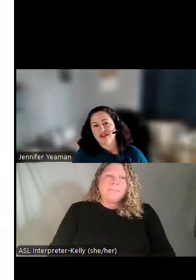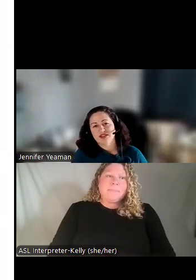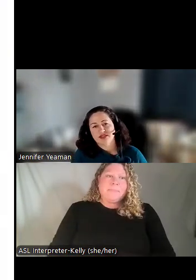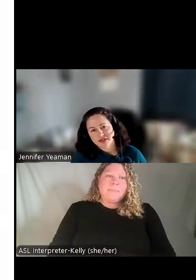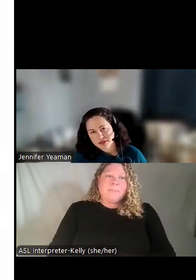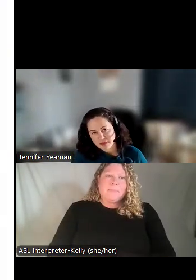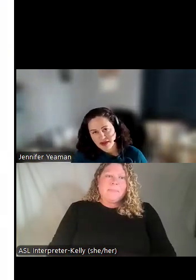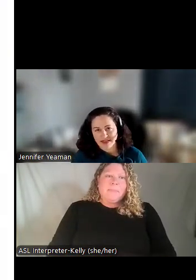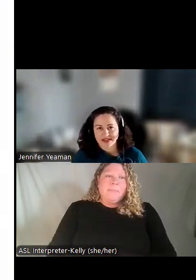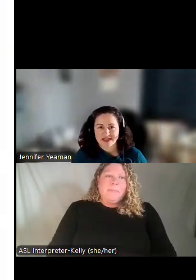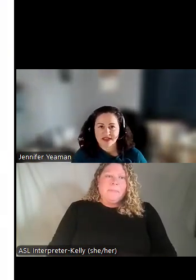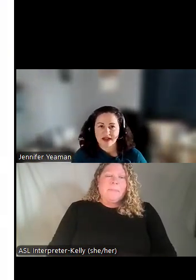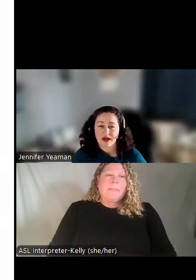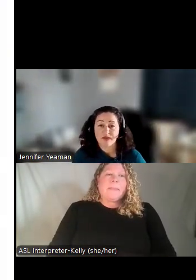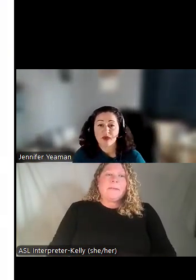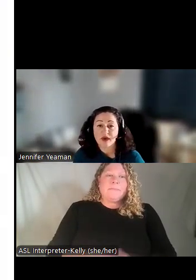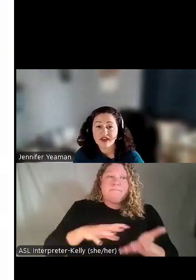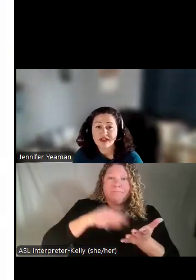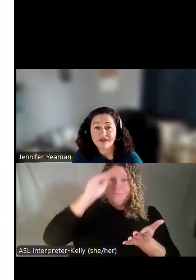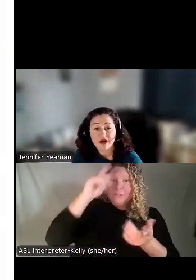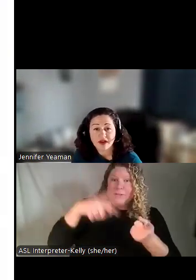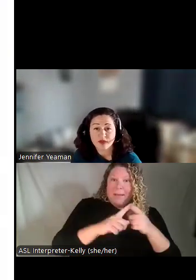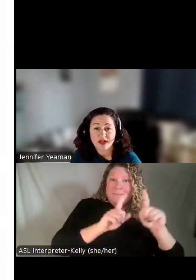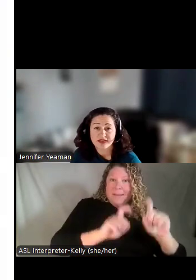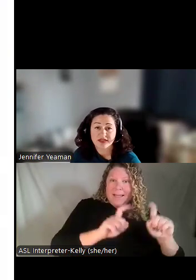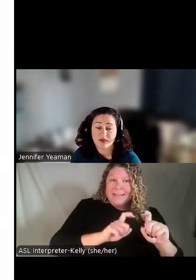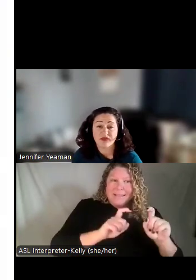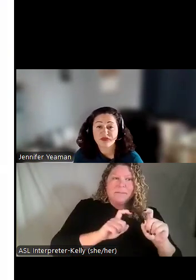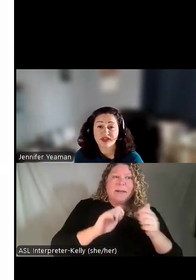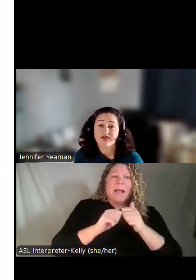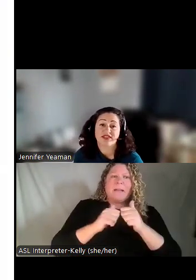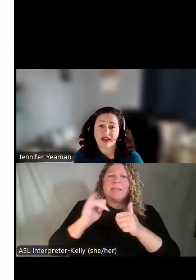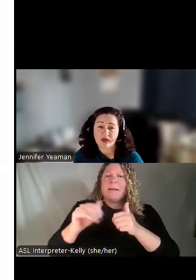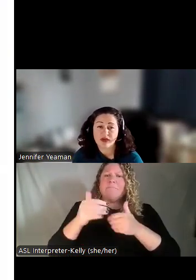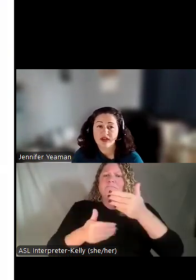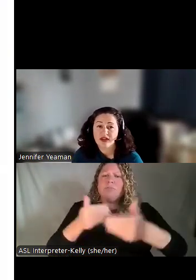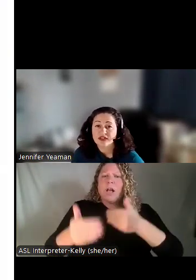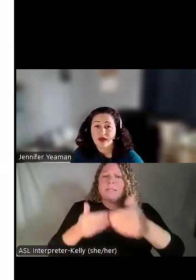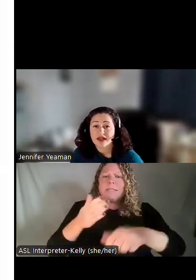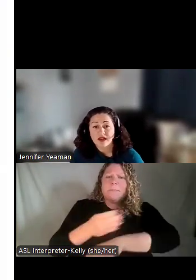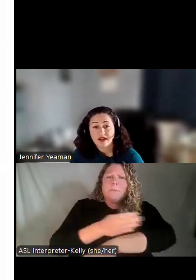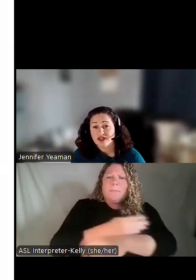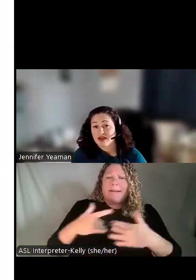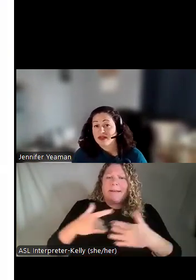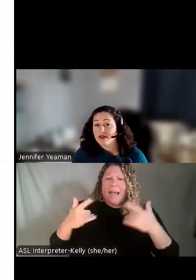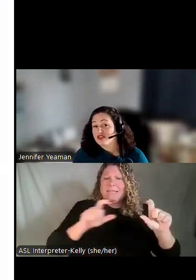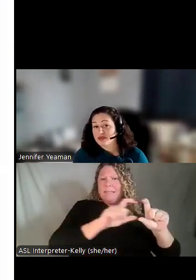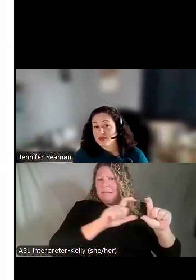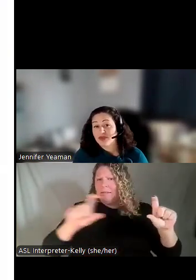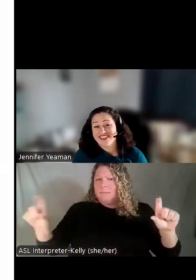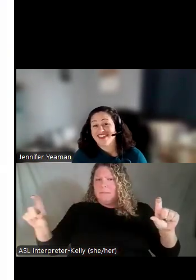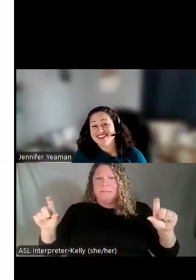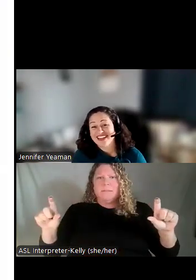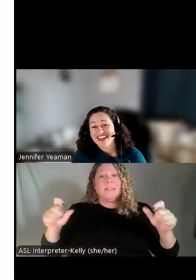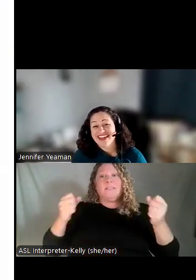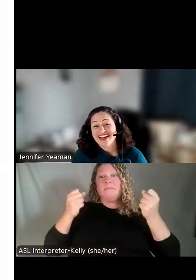All right, so you've learned about pilots, but where do they fall in the process improvement event cycle? So I acknowledge there may be hundreds of